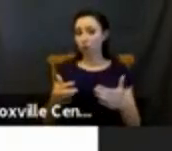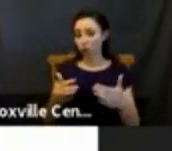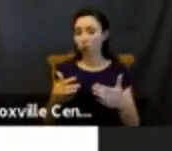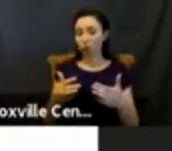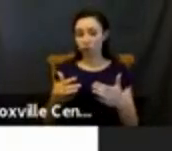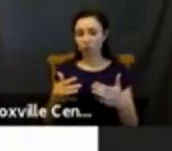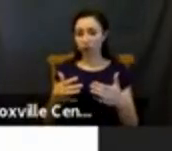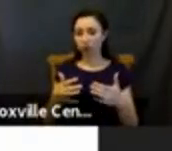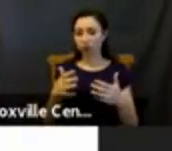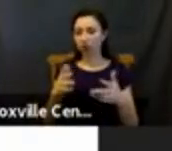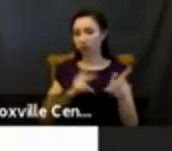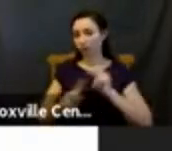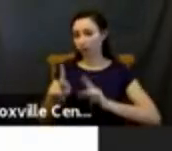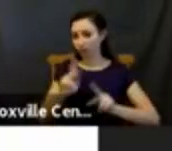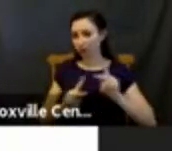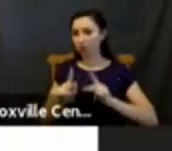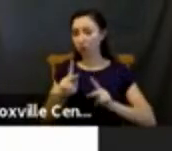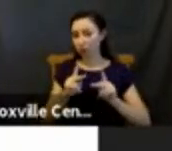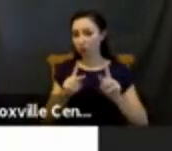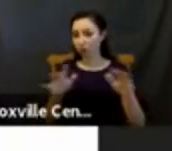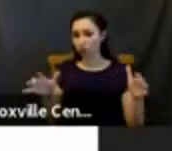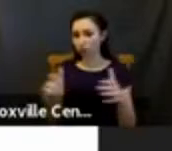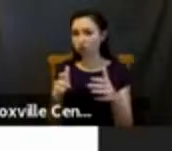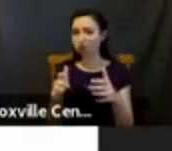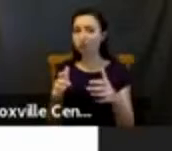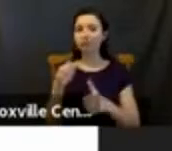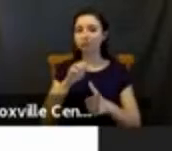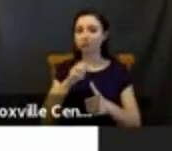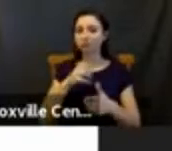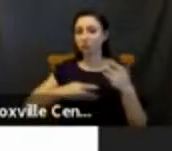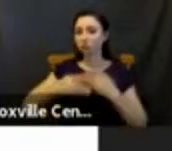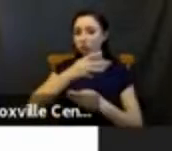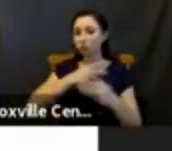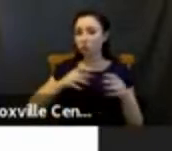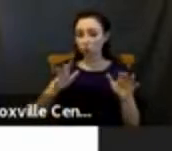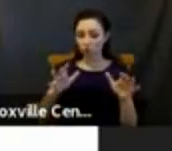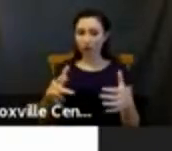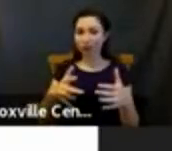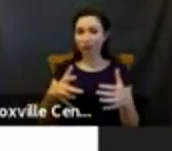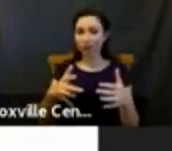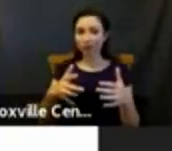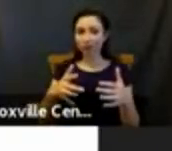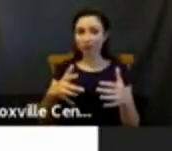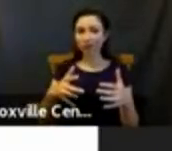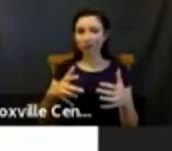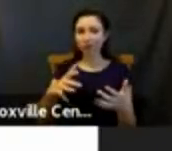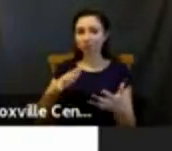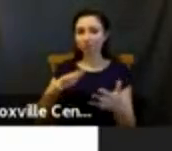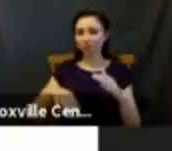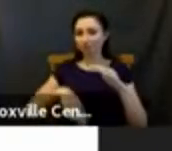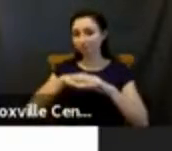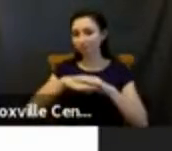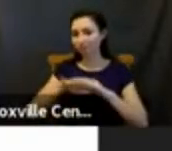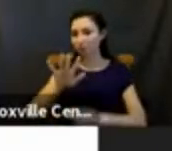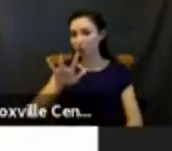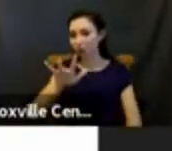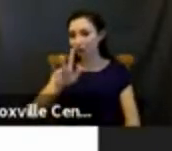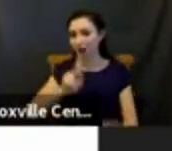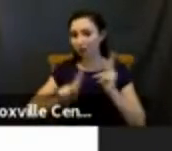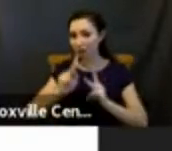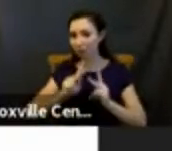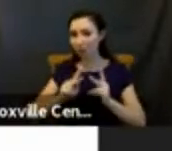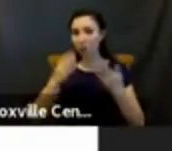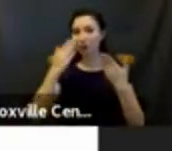establishments. Social gathering restrictions, just a gathering size of 25, it's unclear to what extent those will